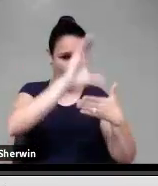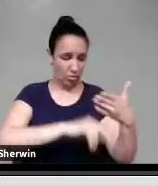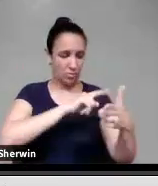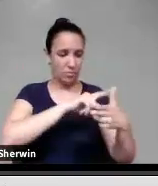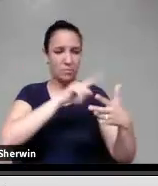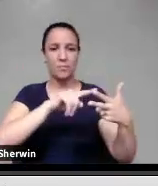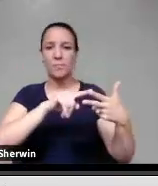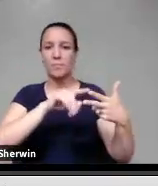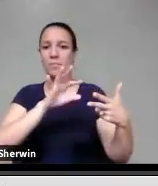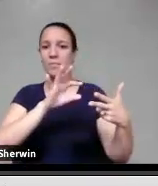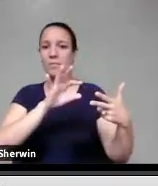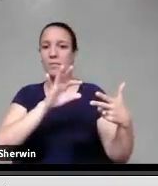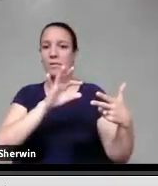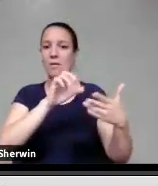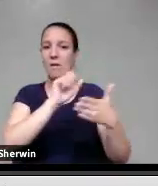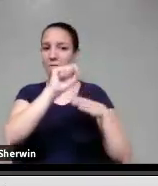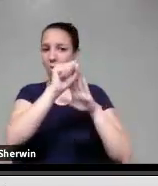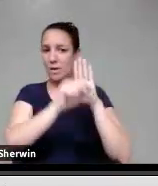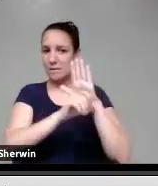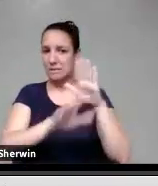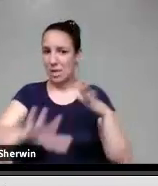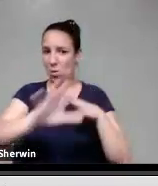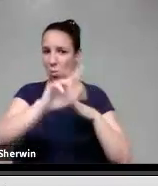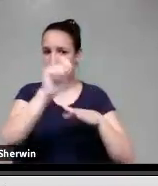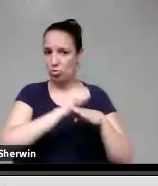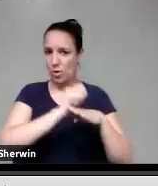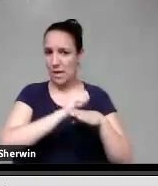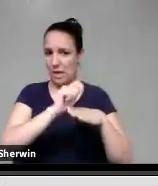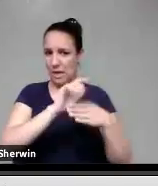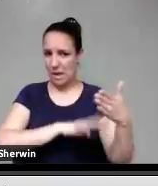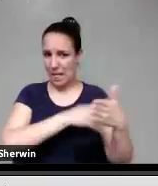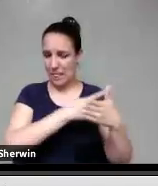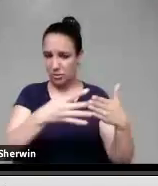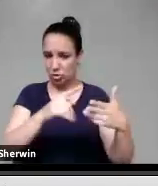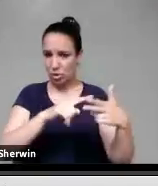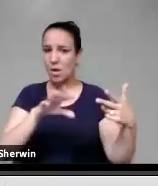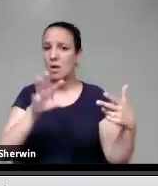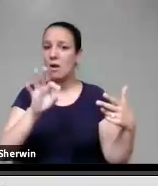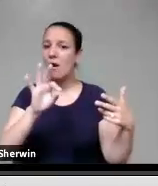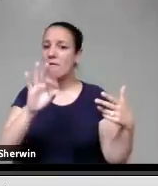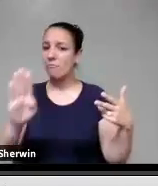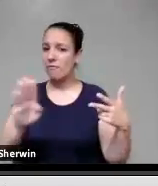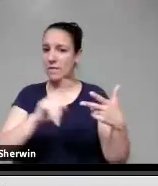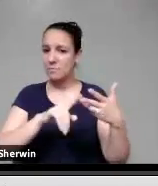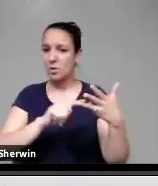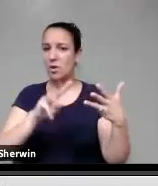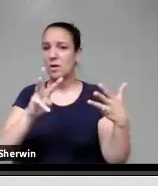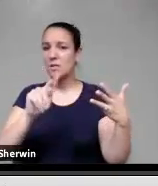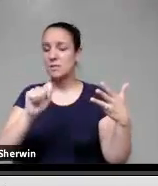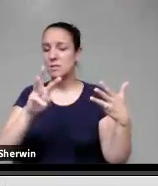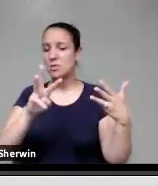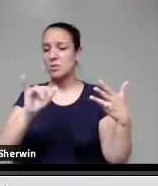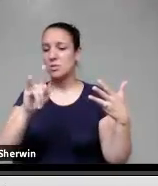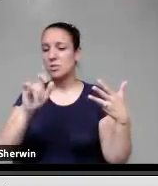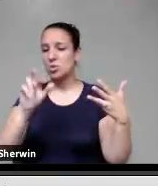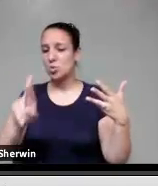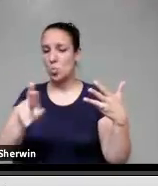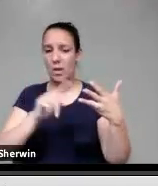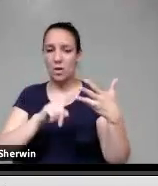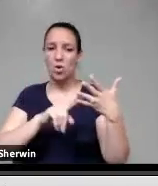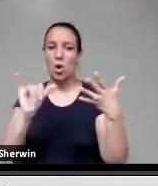Florida statewide training calendar. Check out our Facebook page. Be sure to follow us on Twitter, and also look for your message from the Florida